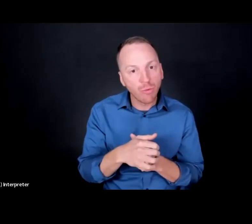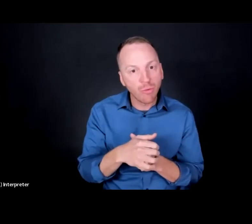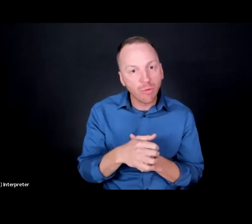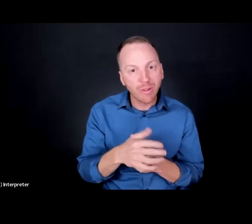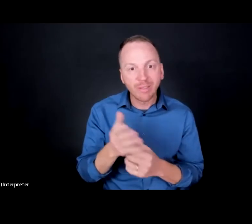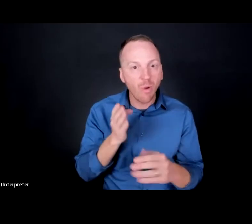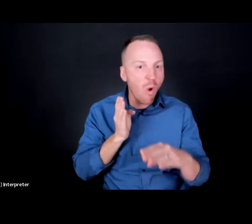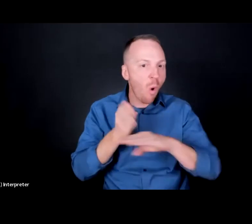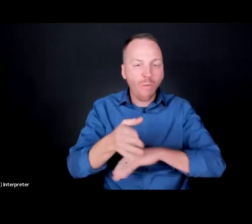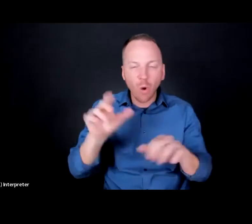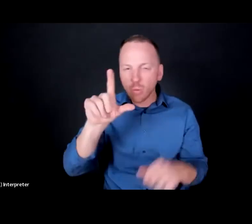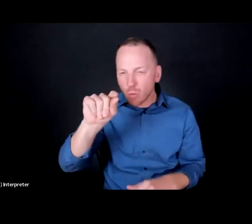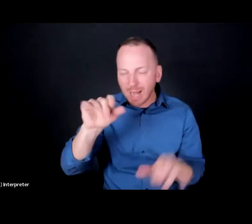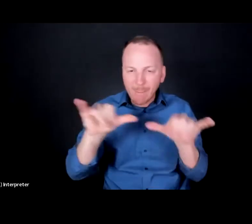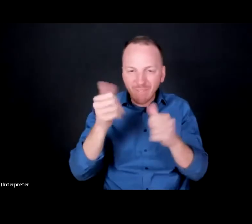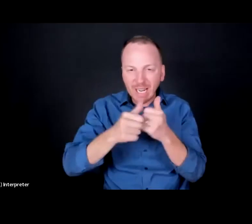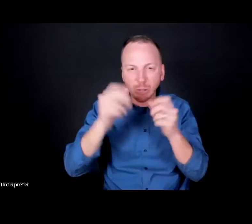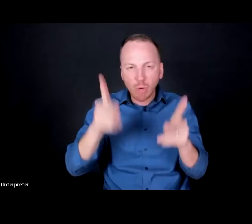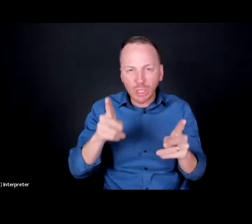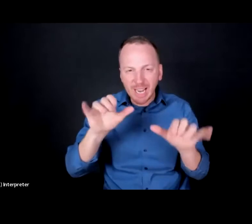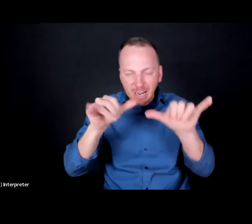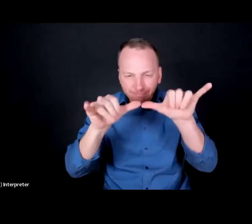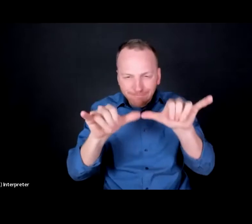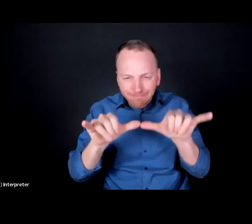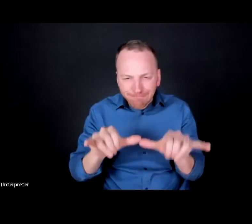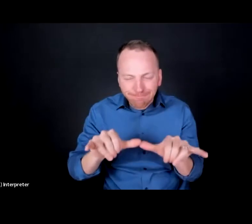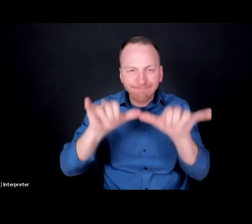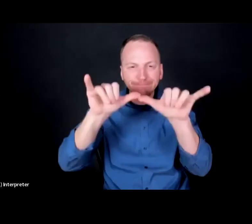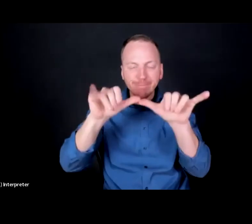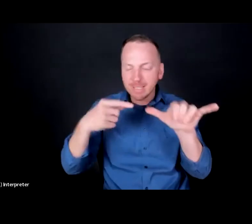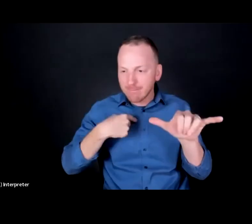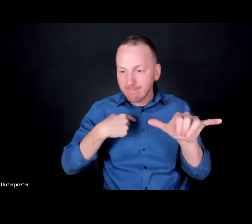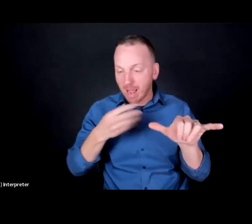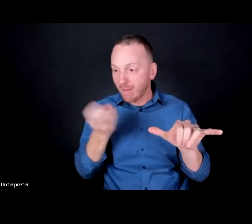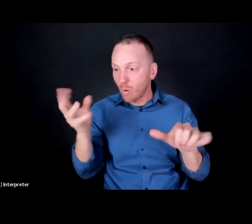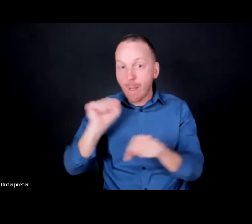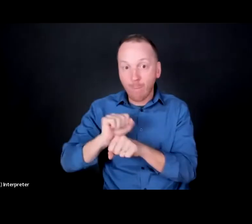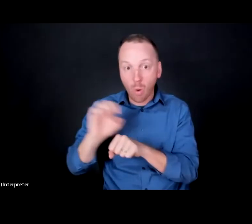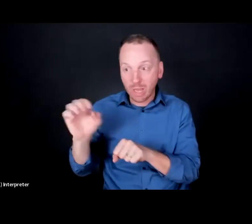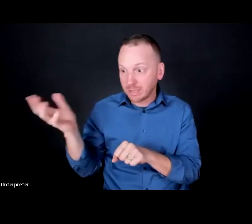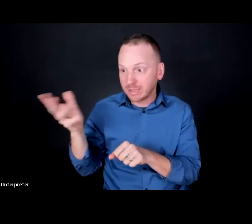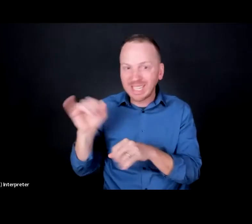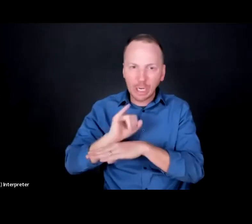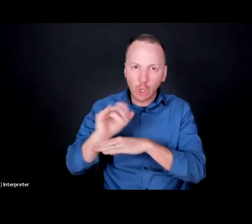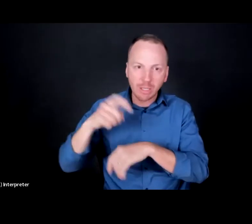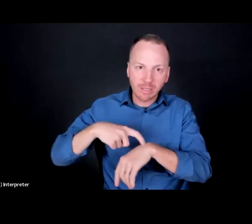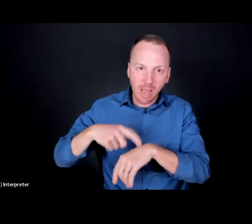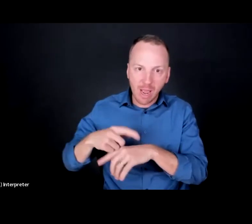over 20 measurements of each person, and then me and then a couple of employees or interns at the